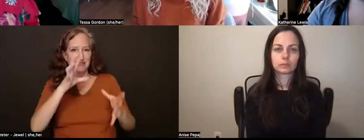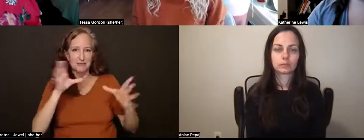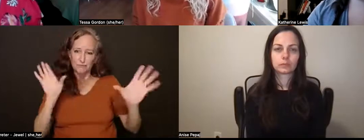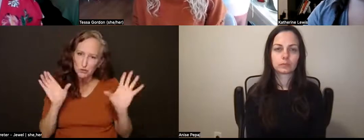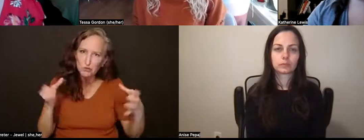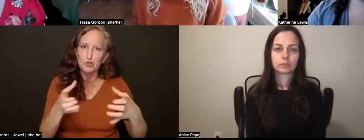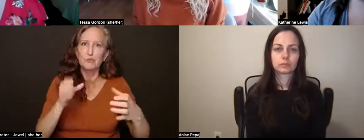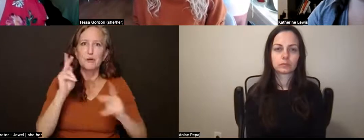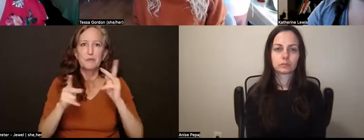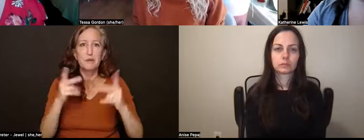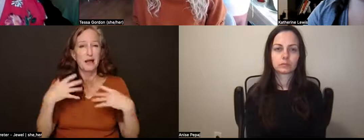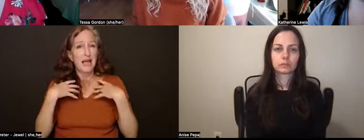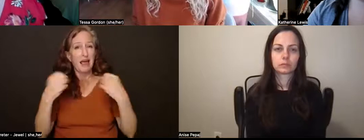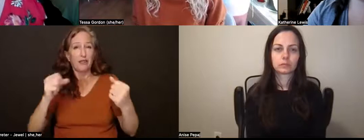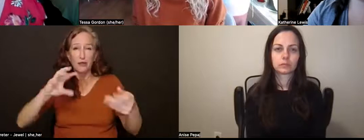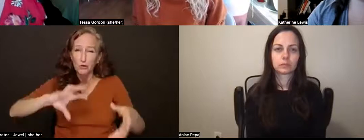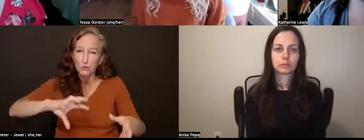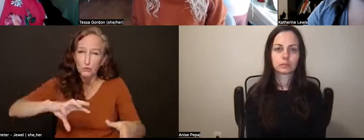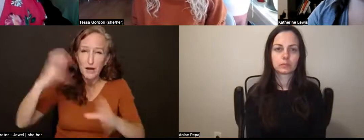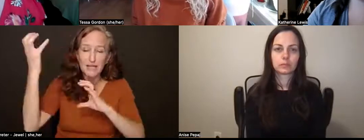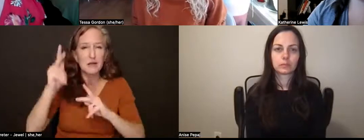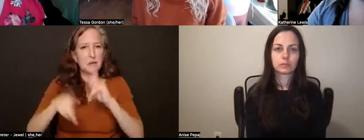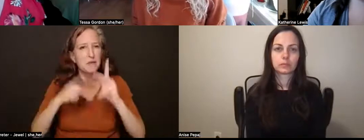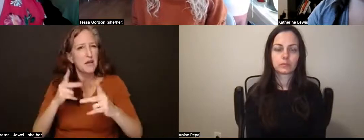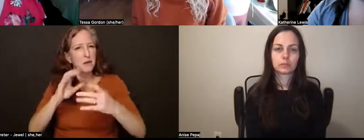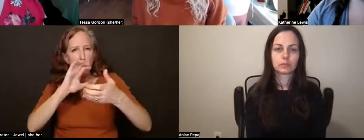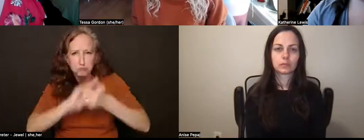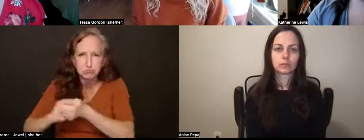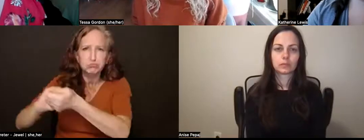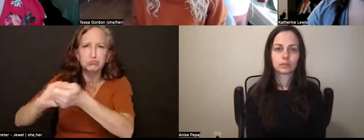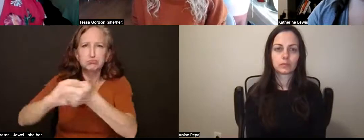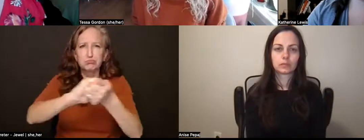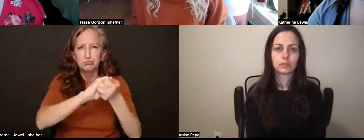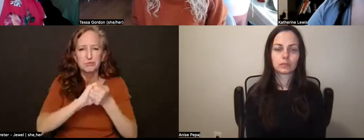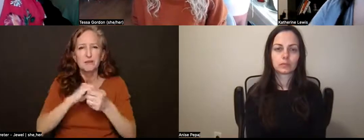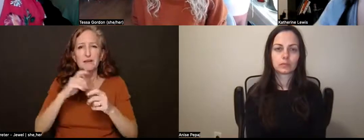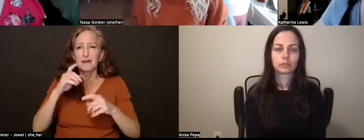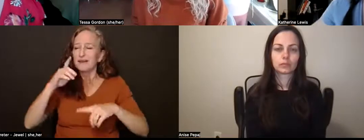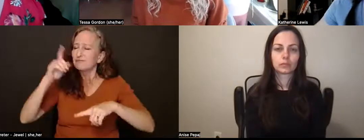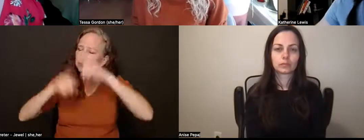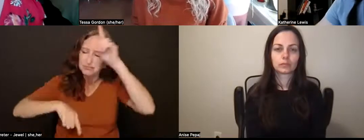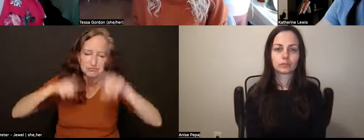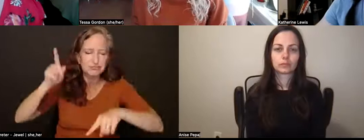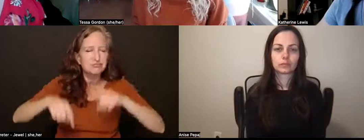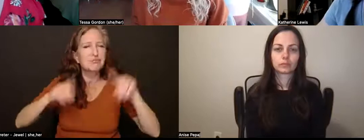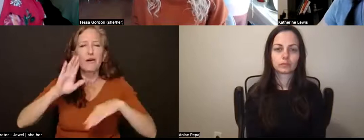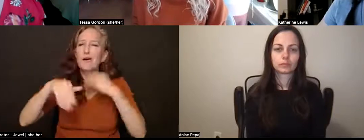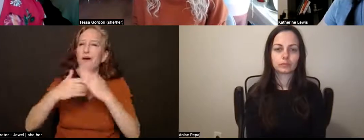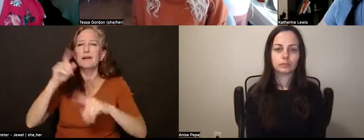health crisis that people have come together on every side and all types